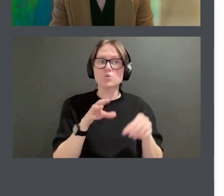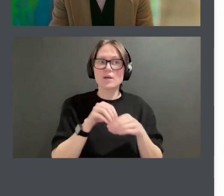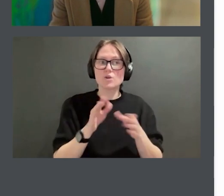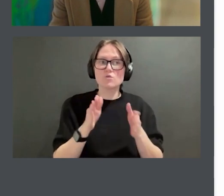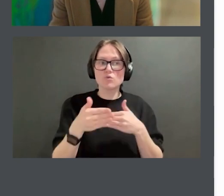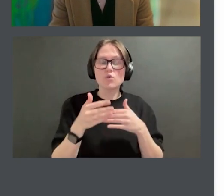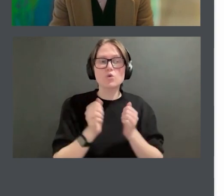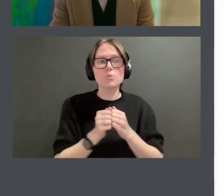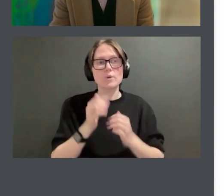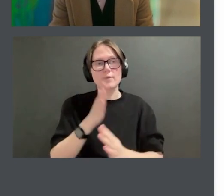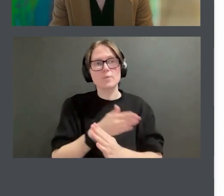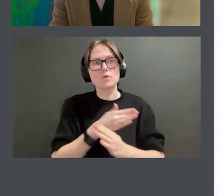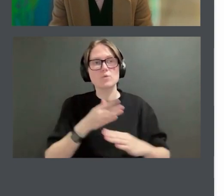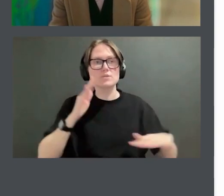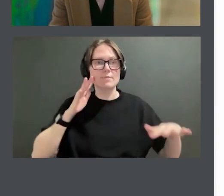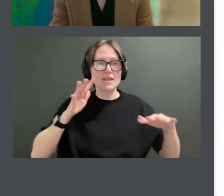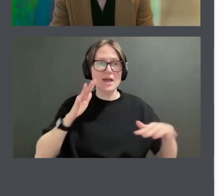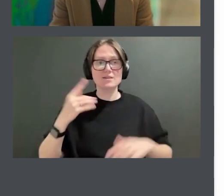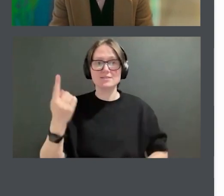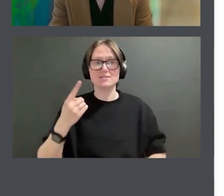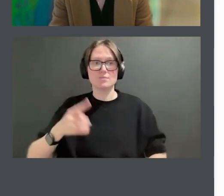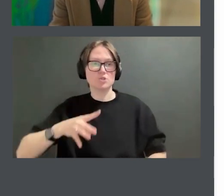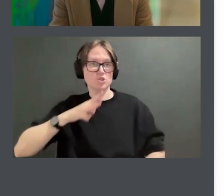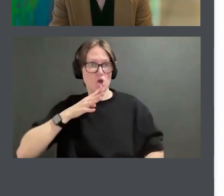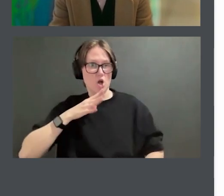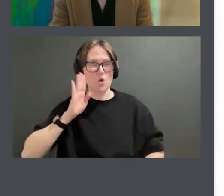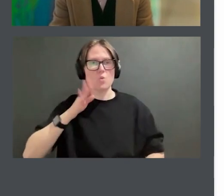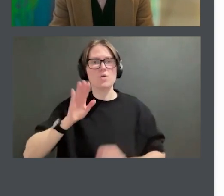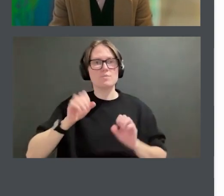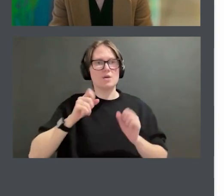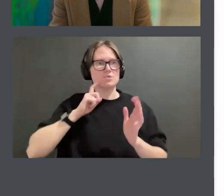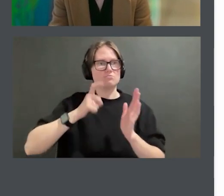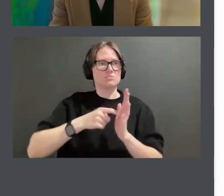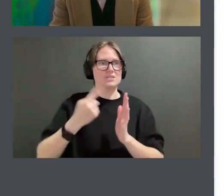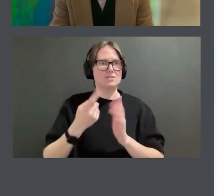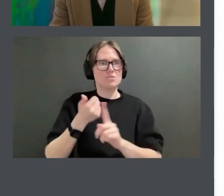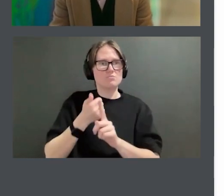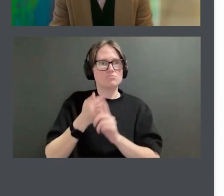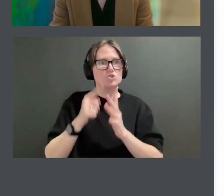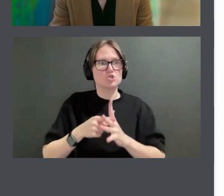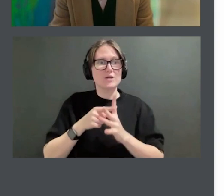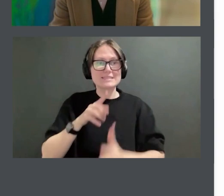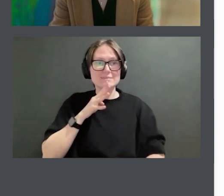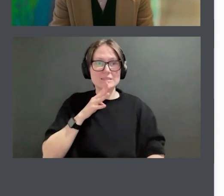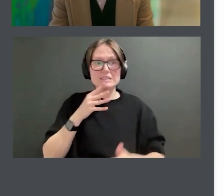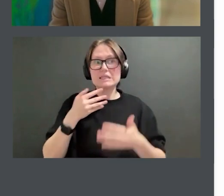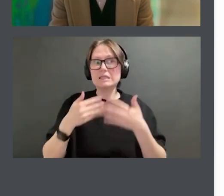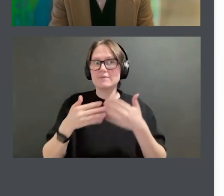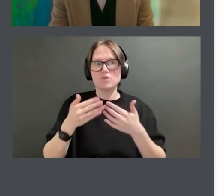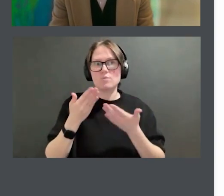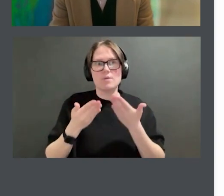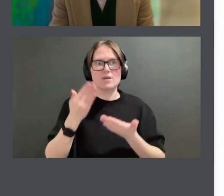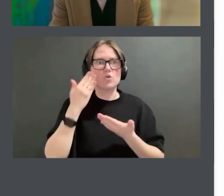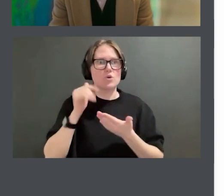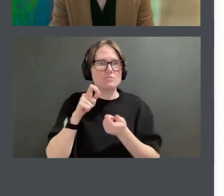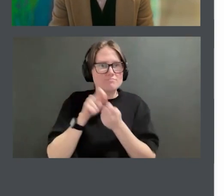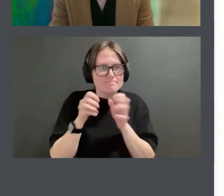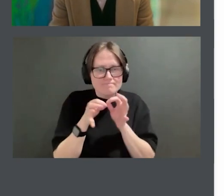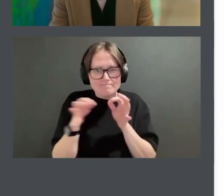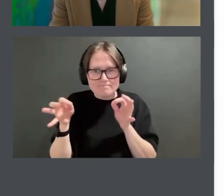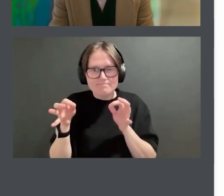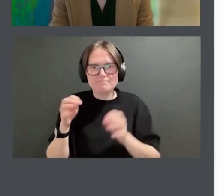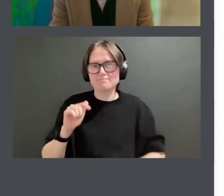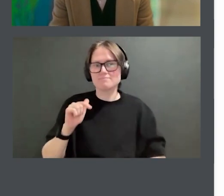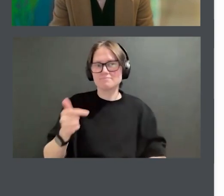music playing, someone starts to talk, will you know that someone has started speaking even though you may or may not know what they are saying? So this isn't